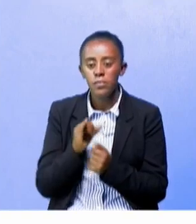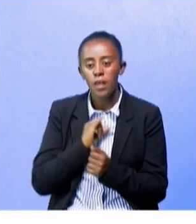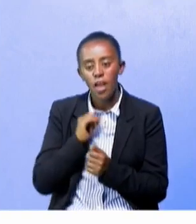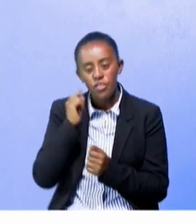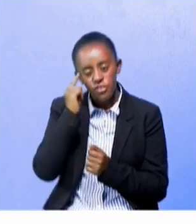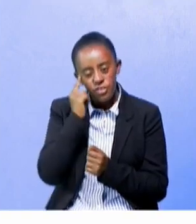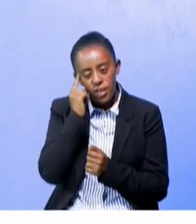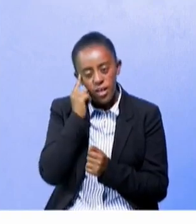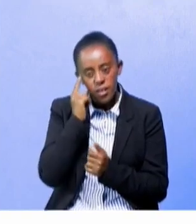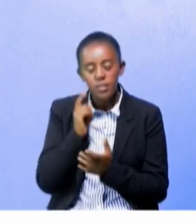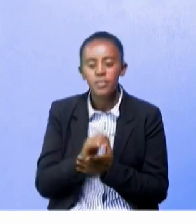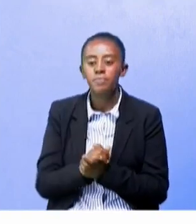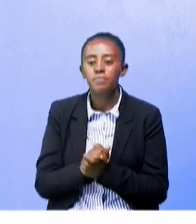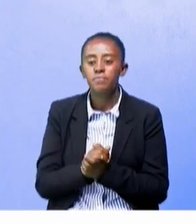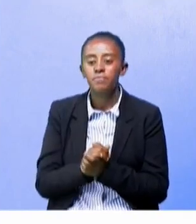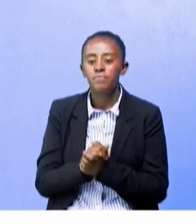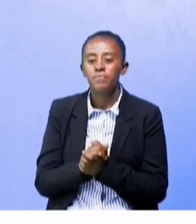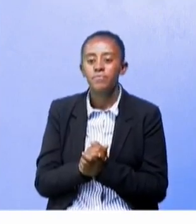think